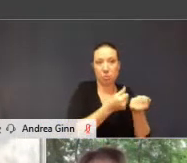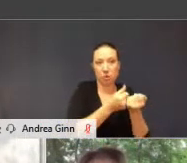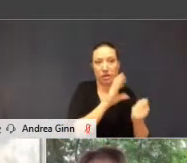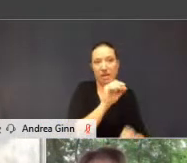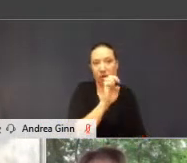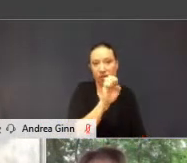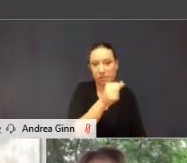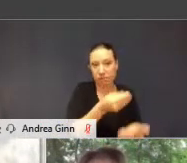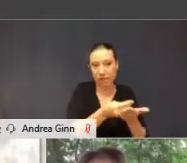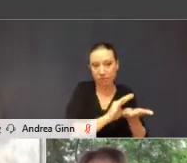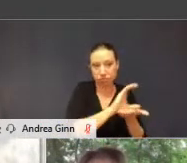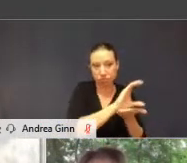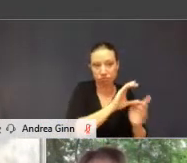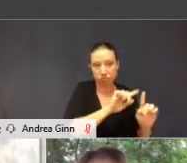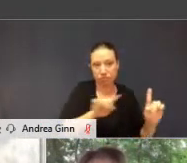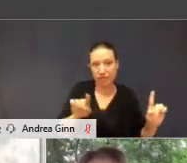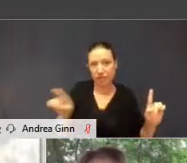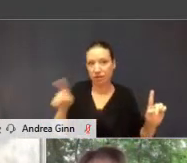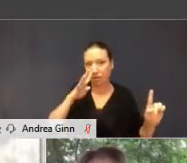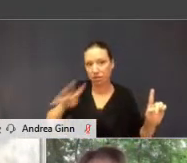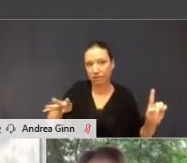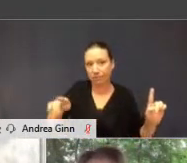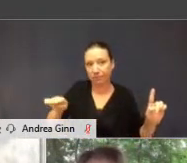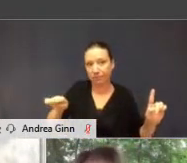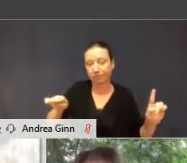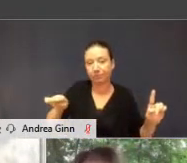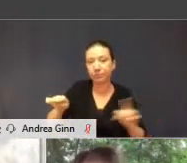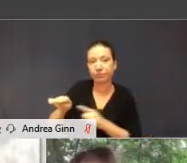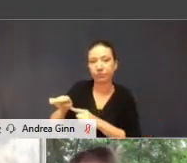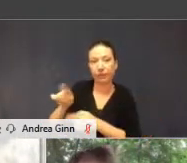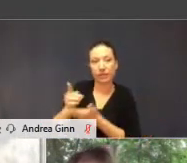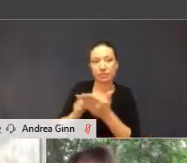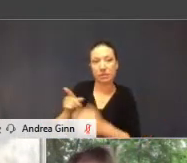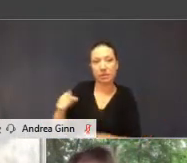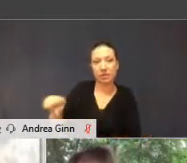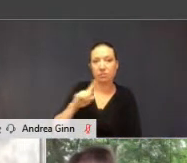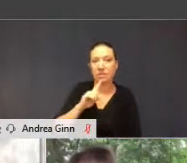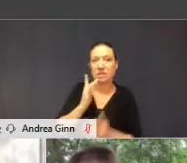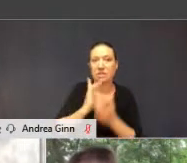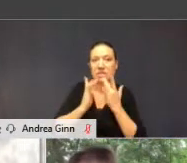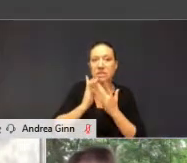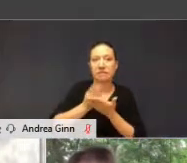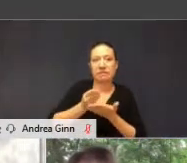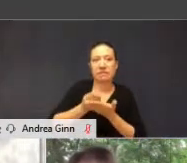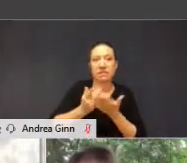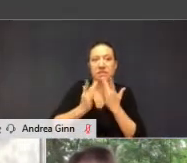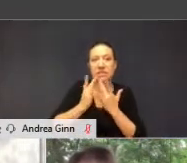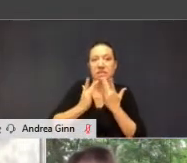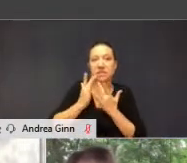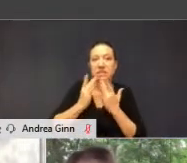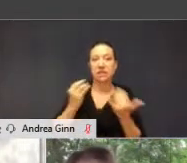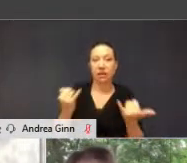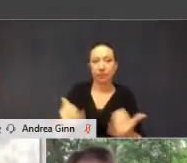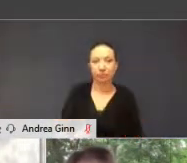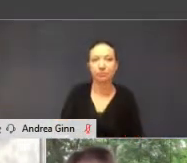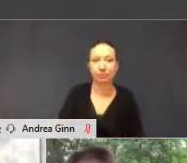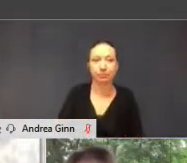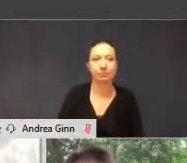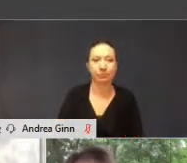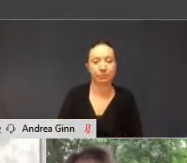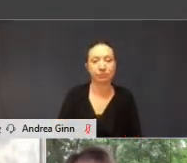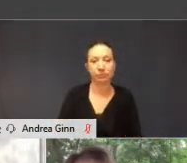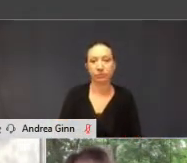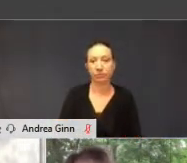money, they weren't, and some of them are in pretty desperate financial shape as a result.